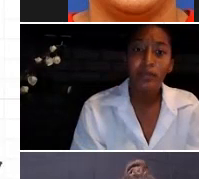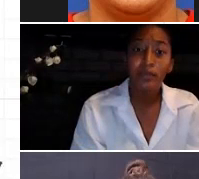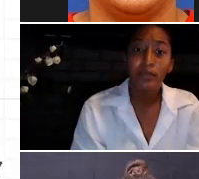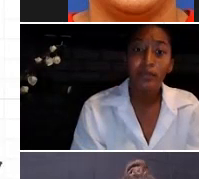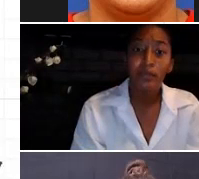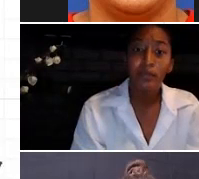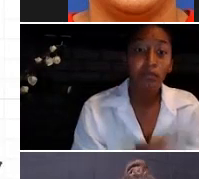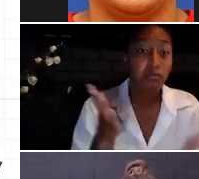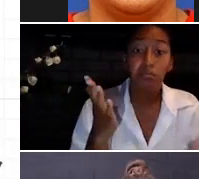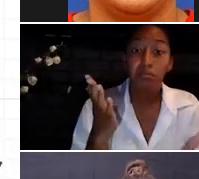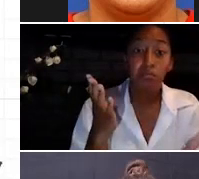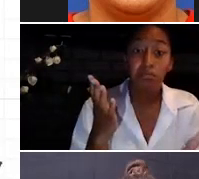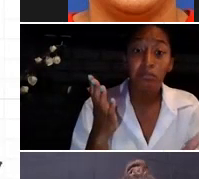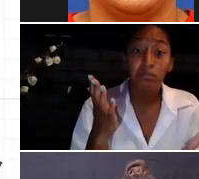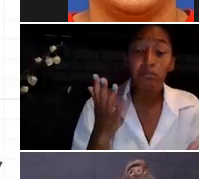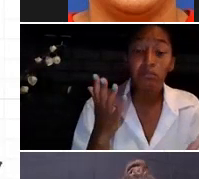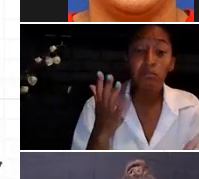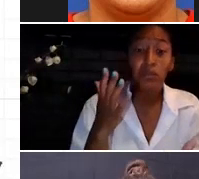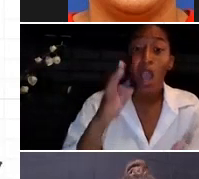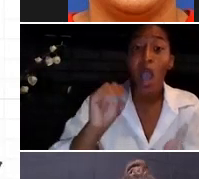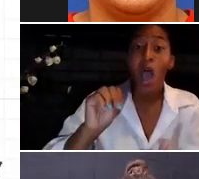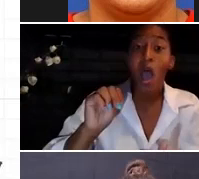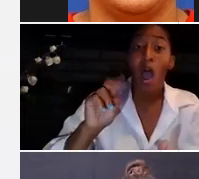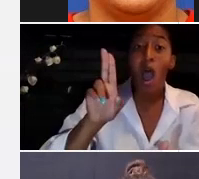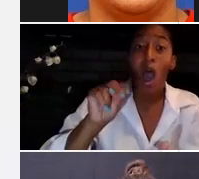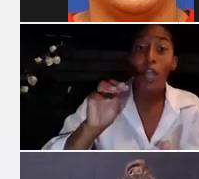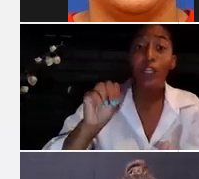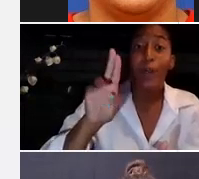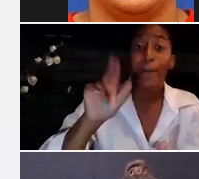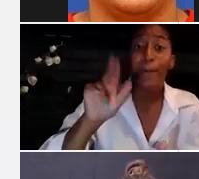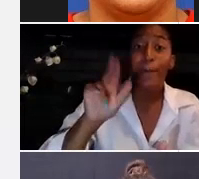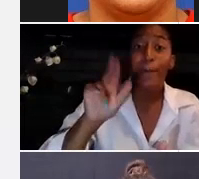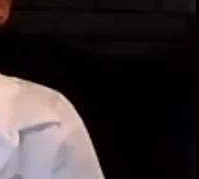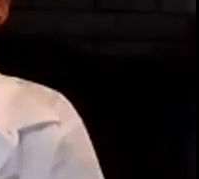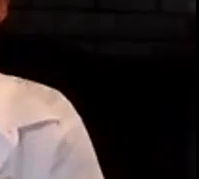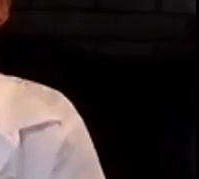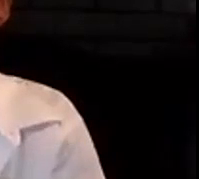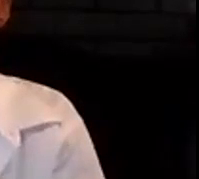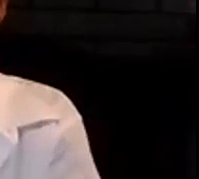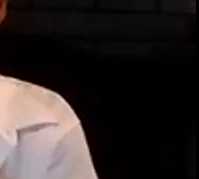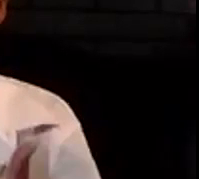Just unmute your mic. Feel free to share your question.